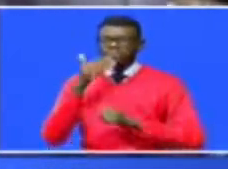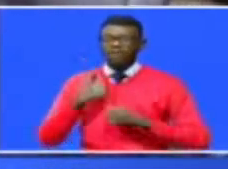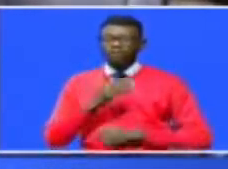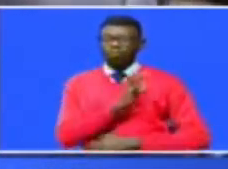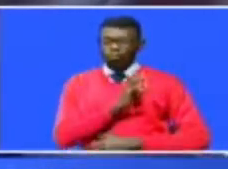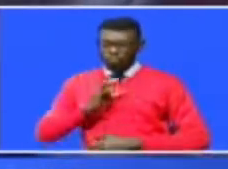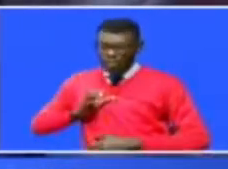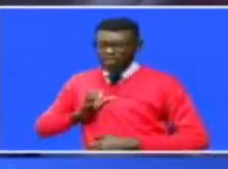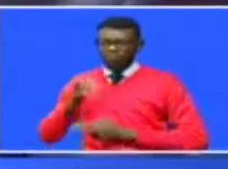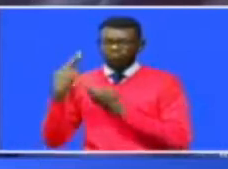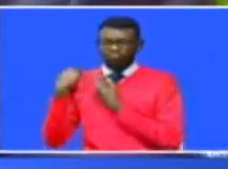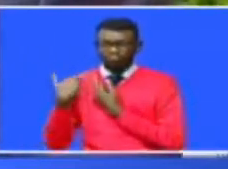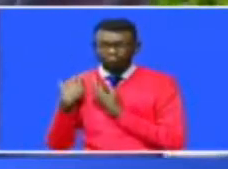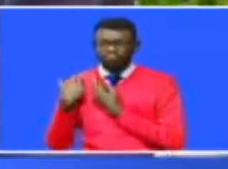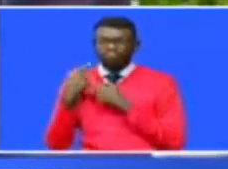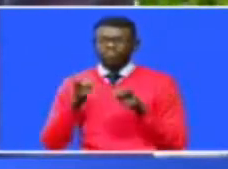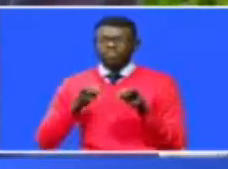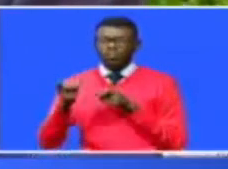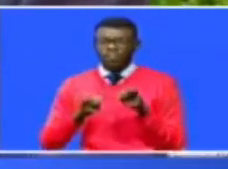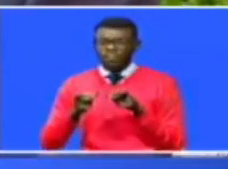for some time. Rais wa shirikisho